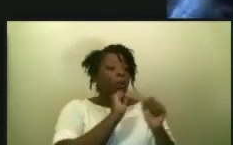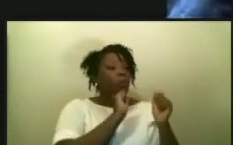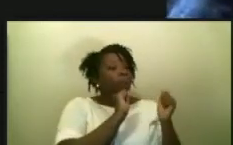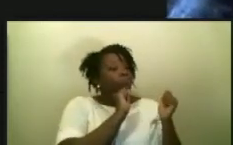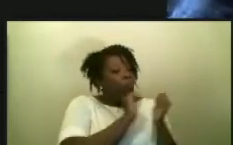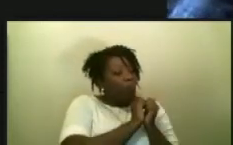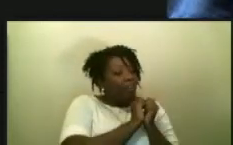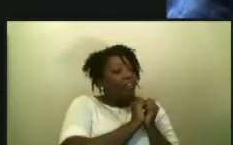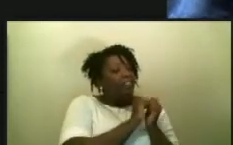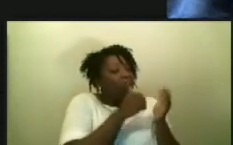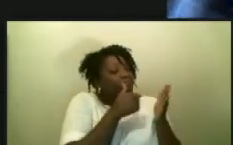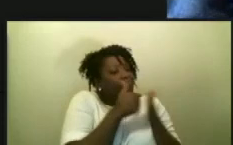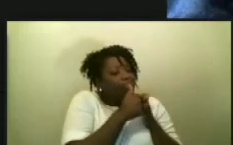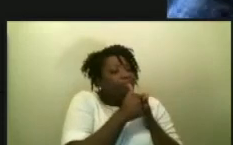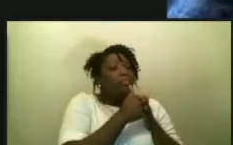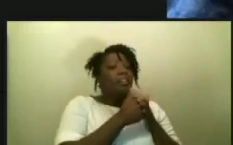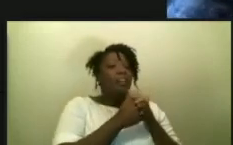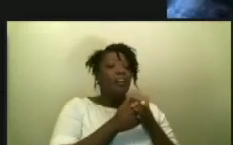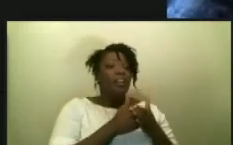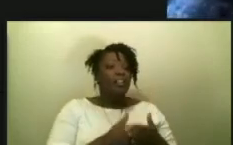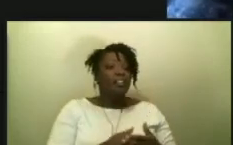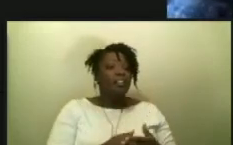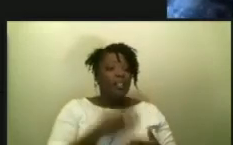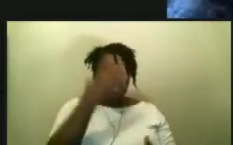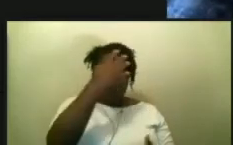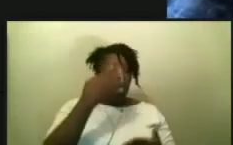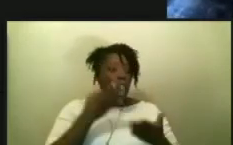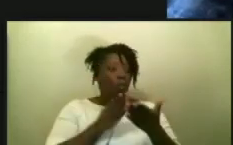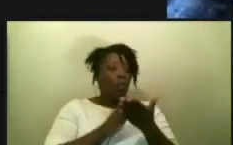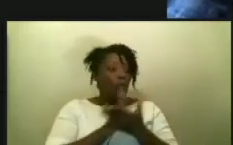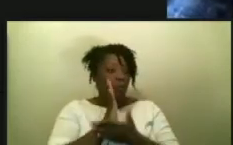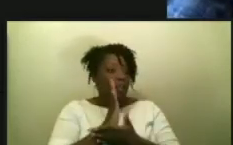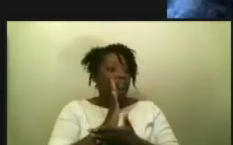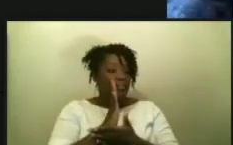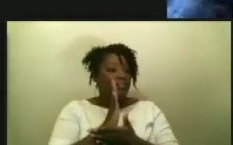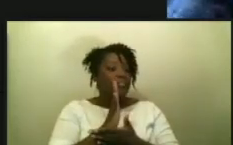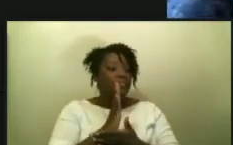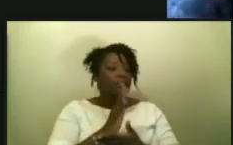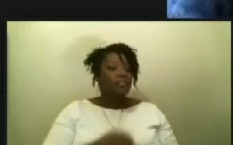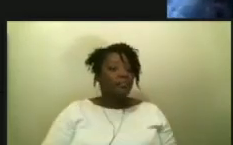attorney and one of our